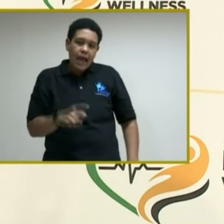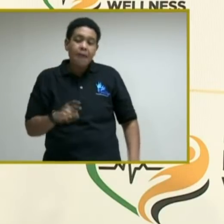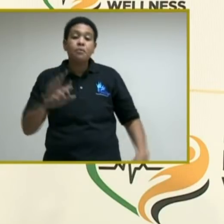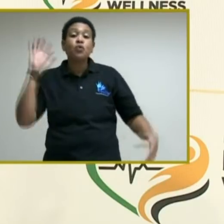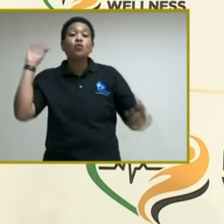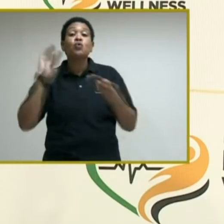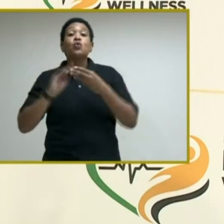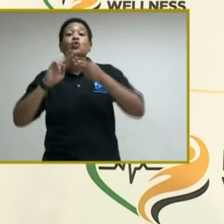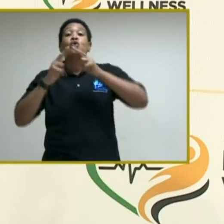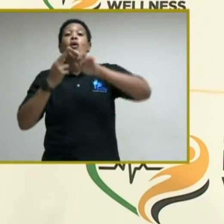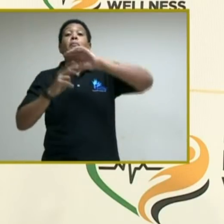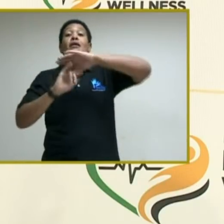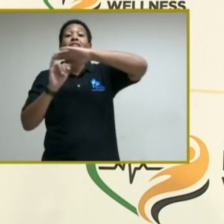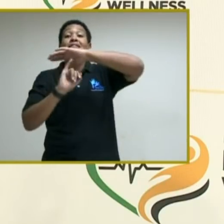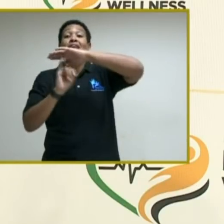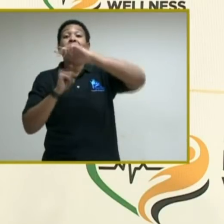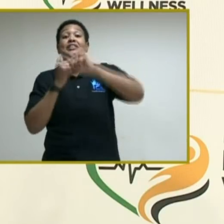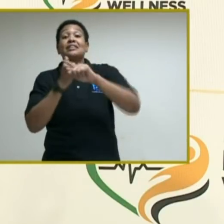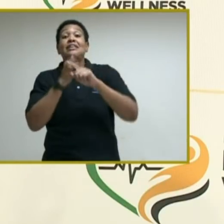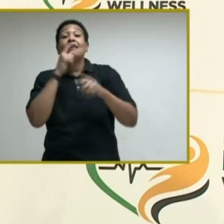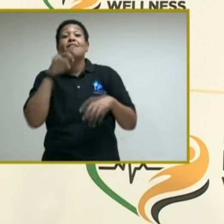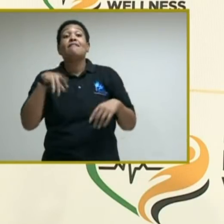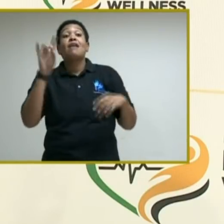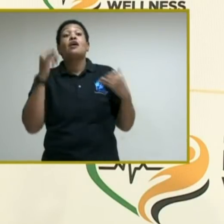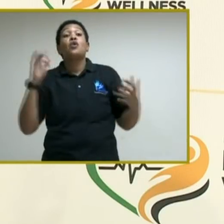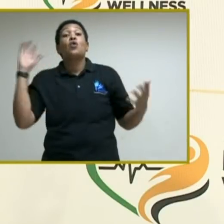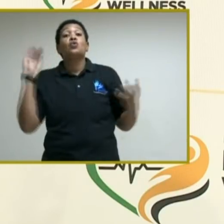since the first case was discovered stands at now